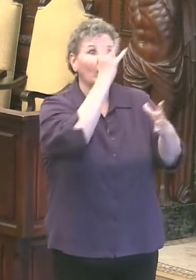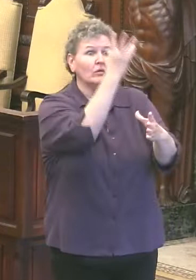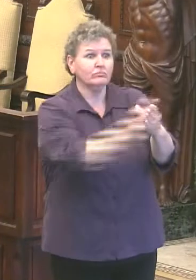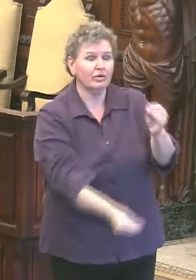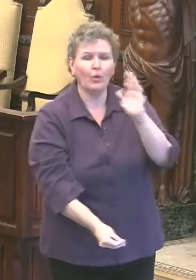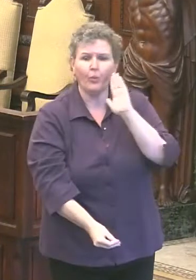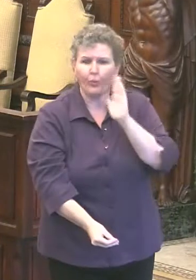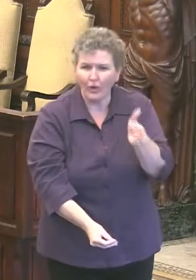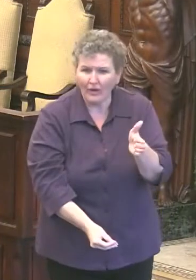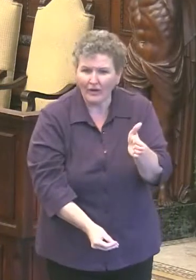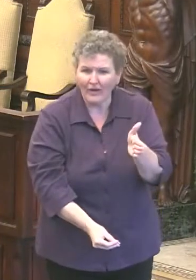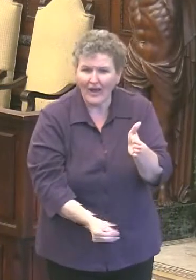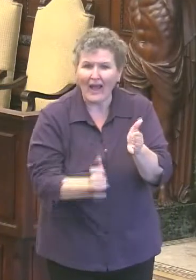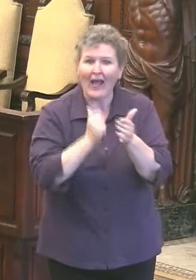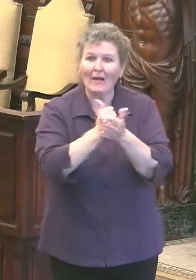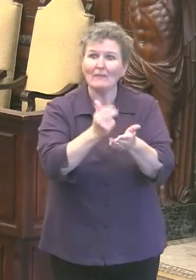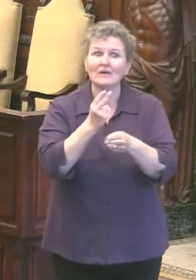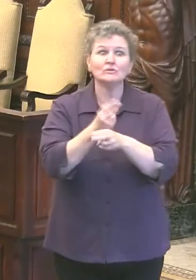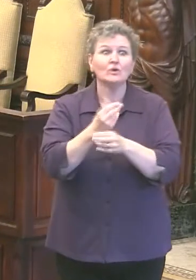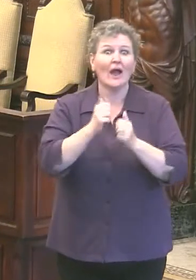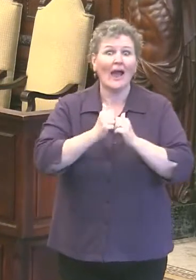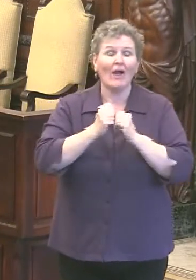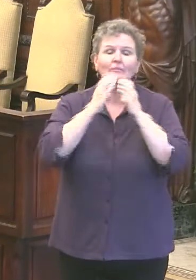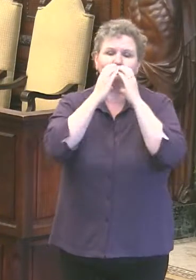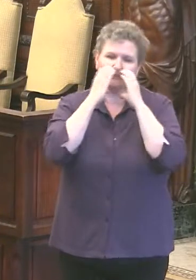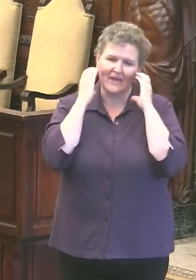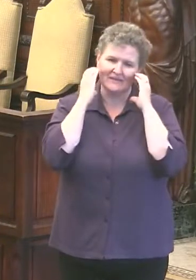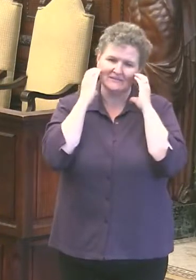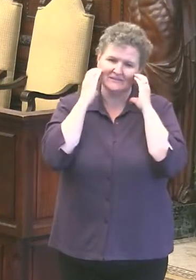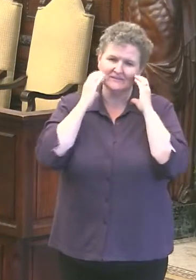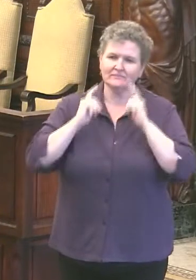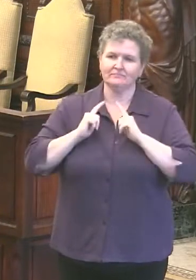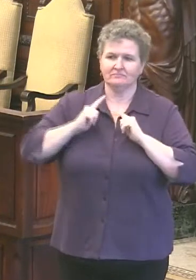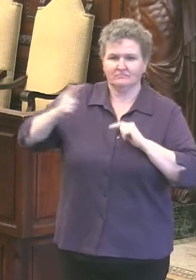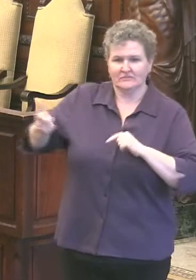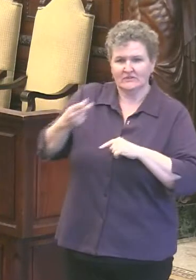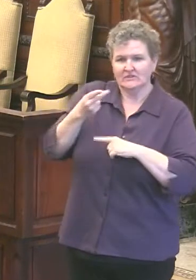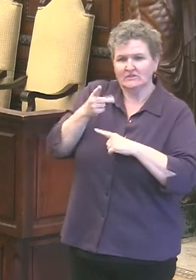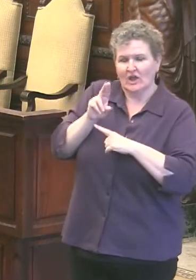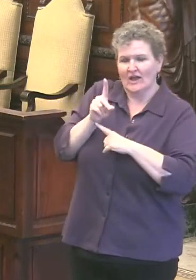wearing the mask. And with that, I turn things over to Dr. Hite.